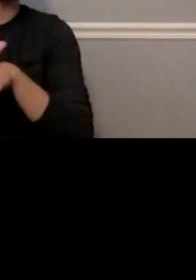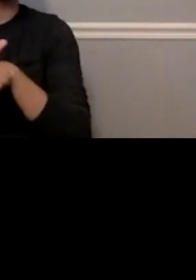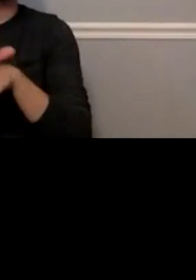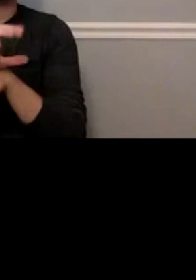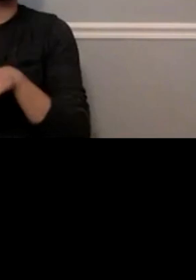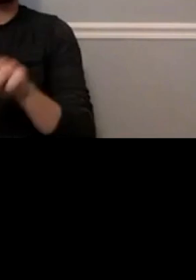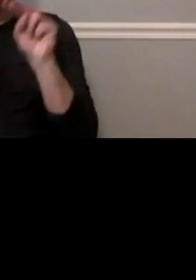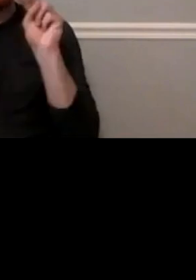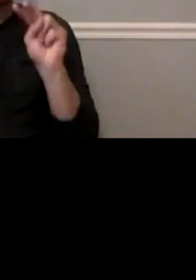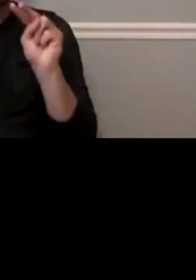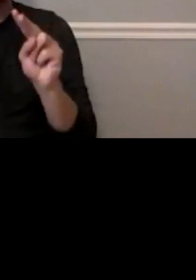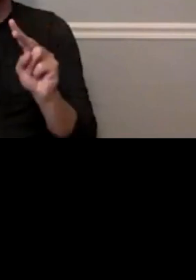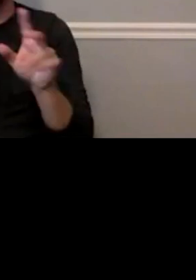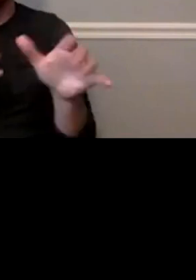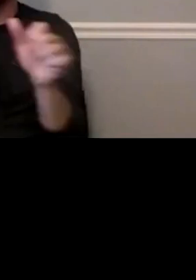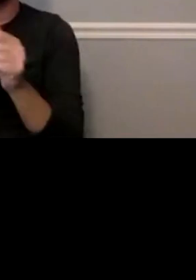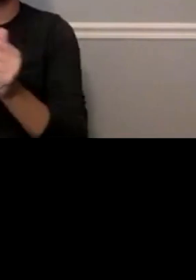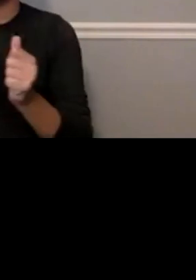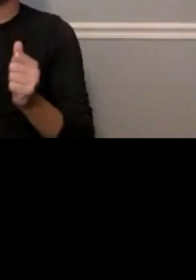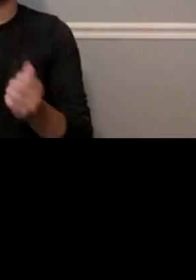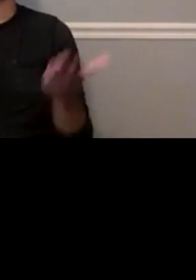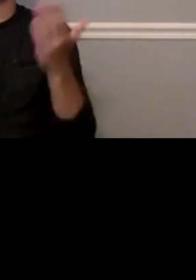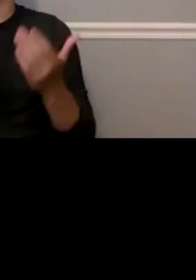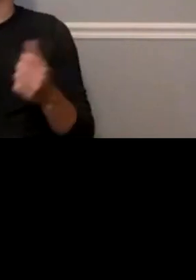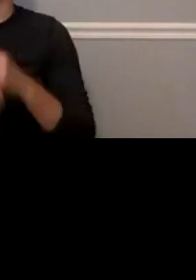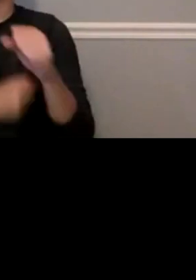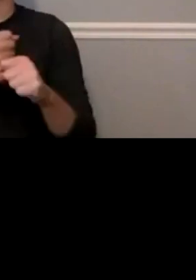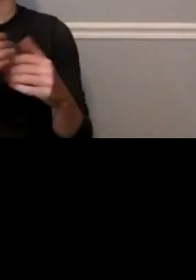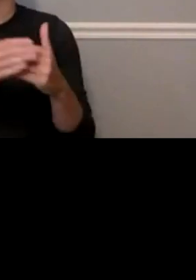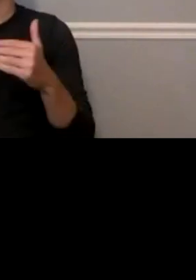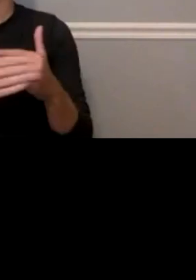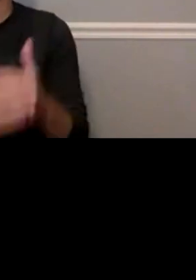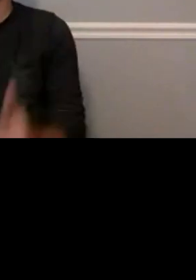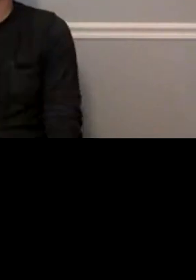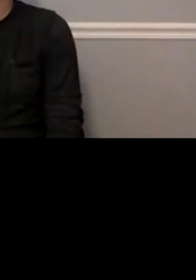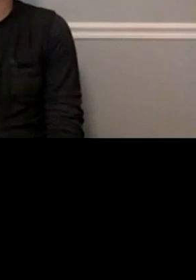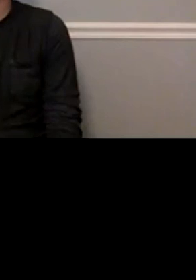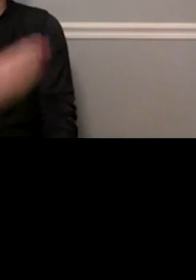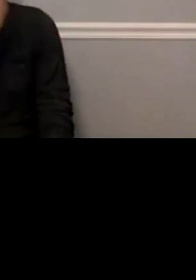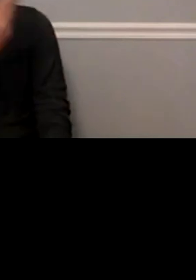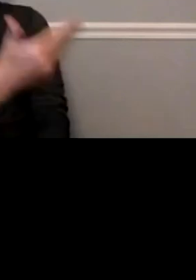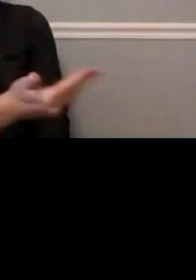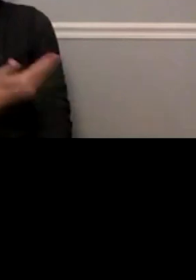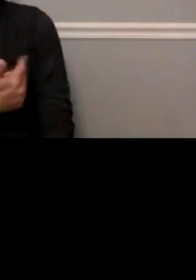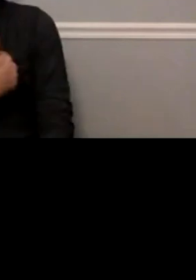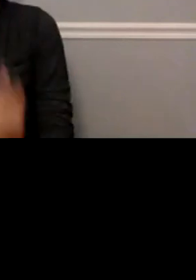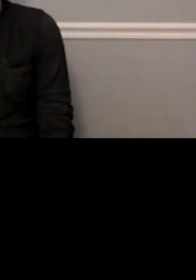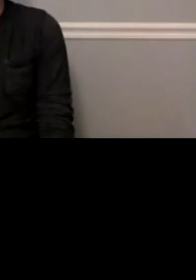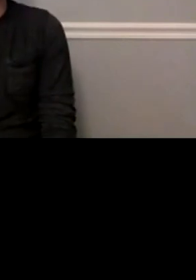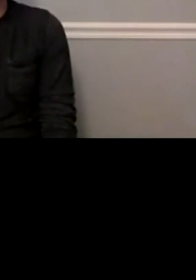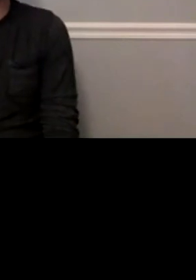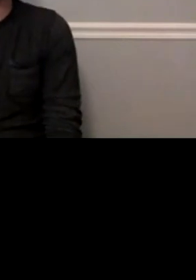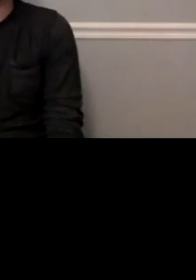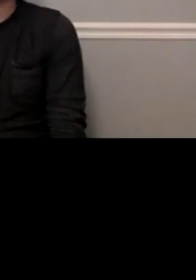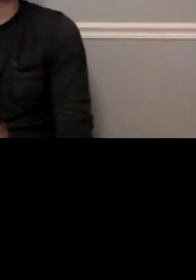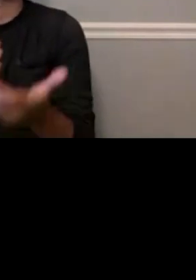look forward to seeing an update on this maybe in a couple of years. Thank you for inviting me again. Yeah. All right,